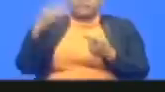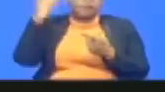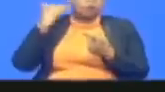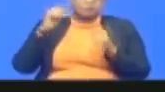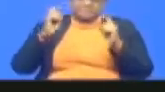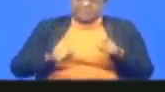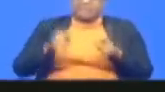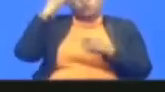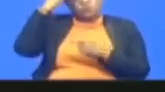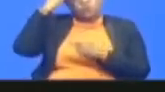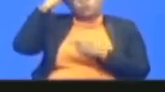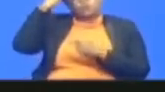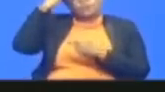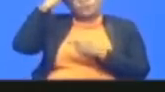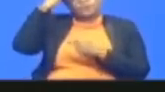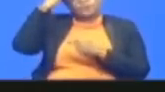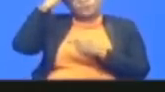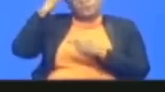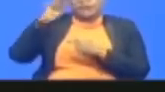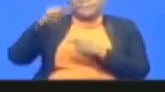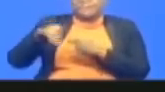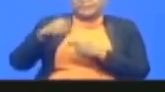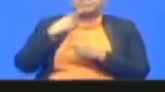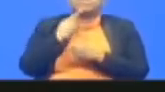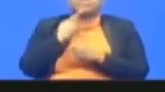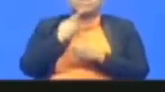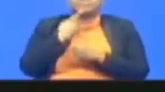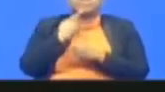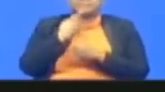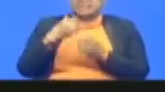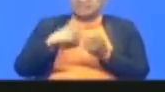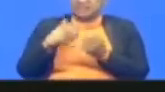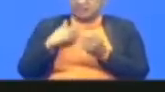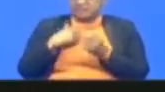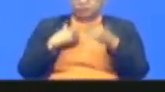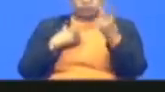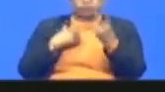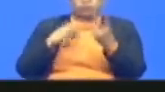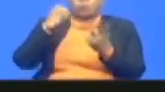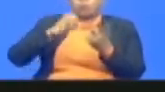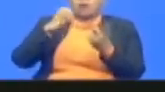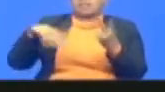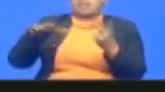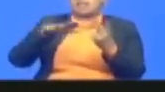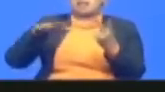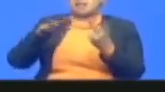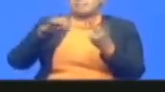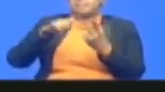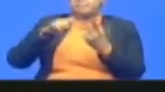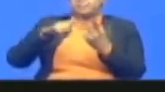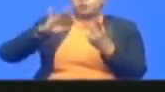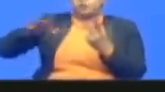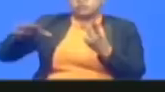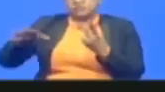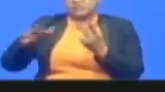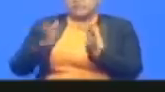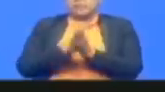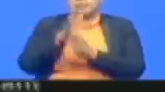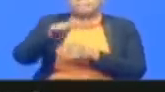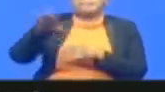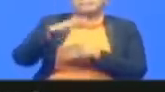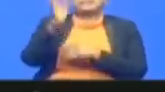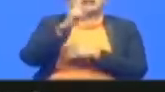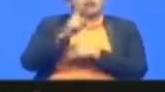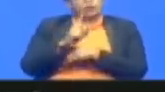told. The MPs are of the view that given the fact that they have two workstations, which is their constituencies and parliament in